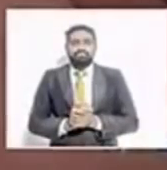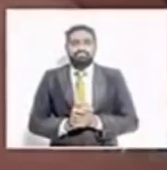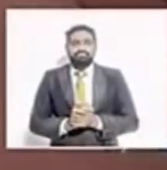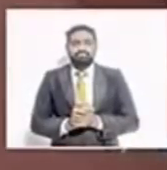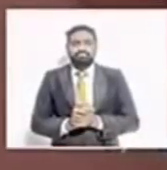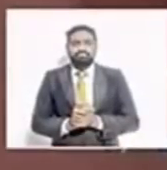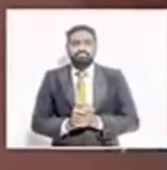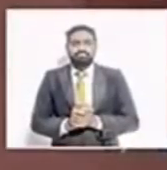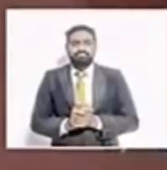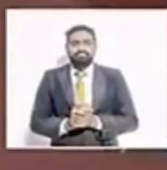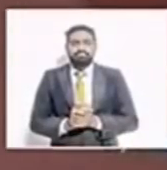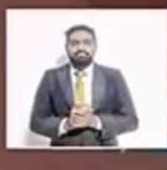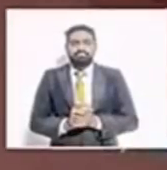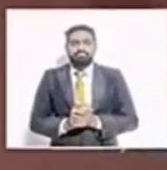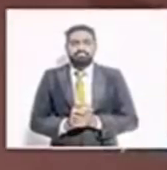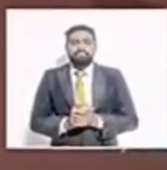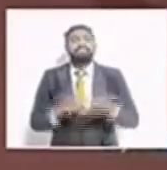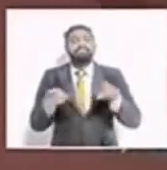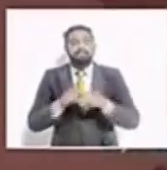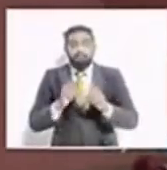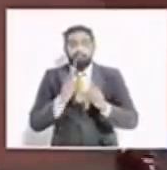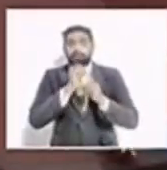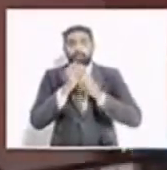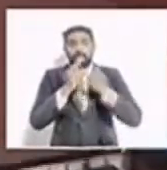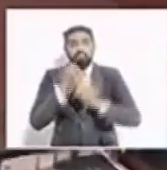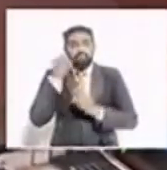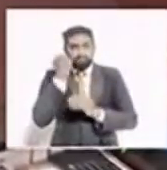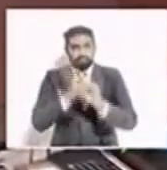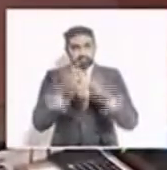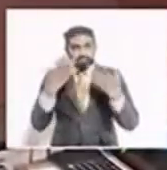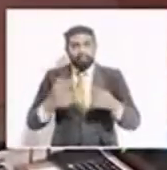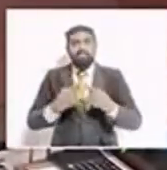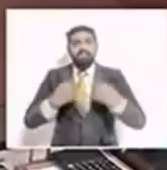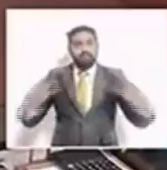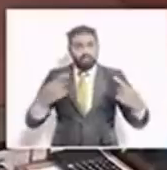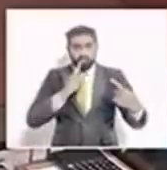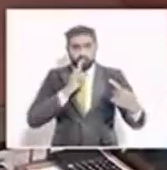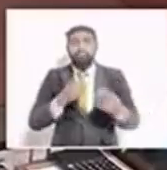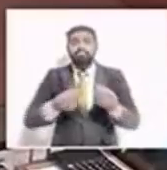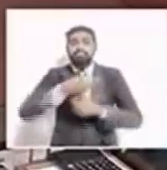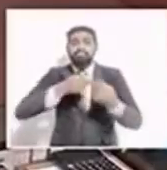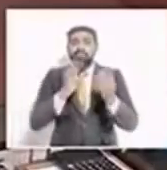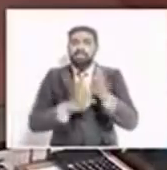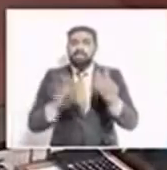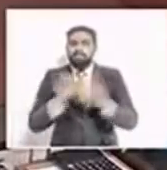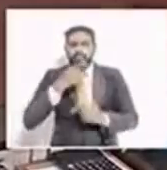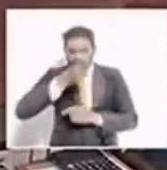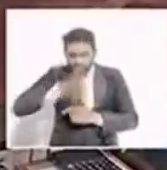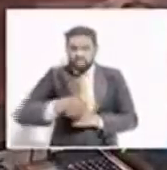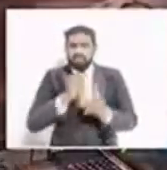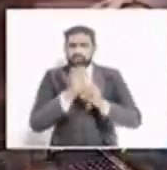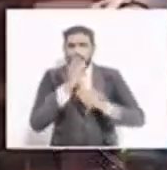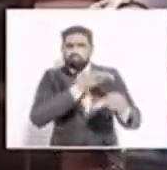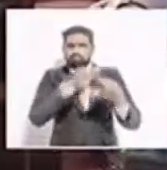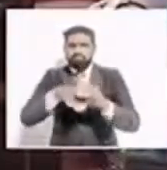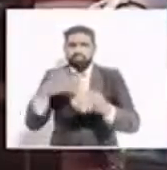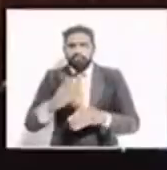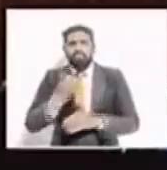Speaking in Parliament today, the opposition faction demanded that the Finance Minister make a statement regarding the prevailing economic situation in the